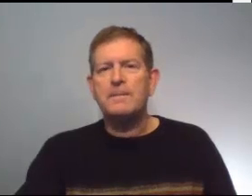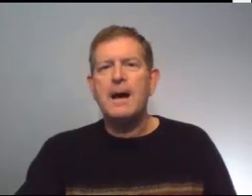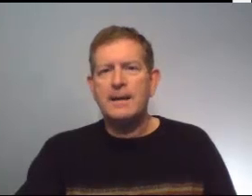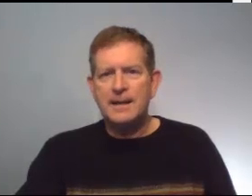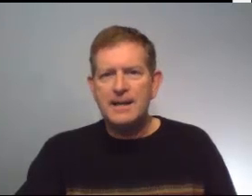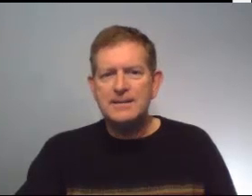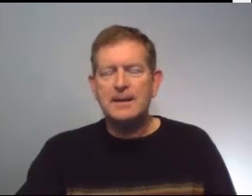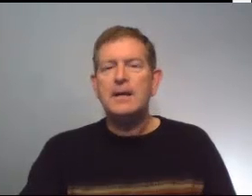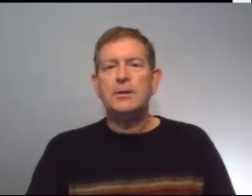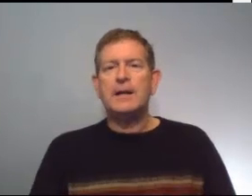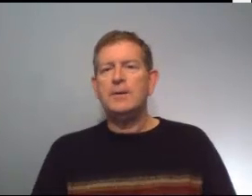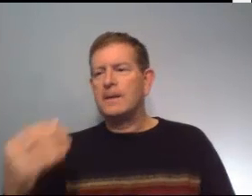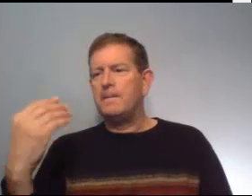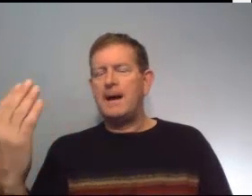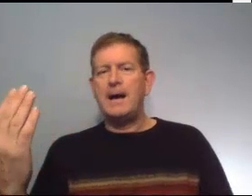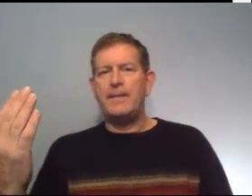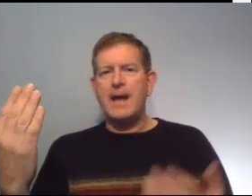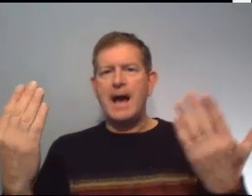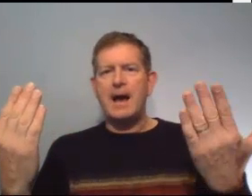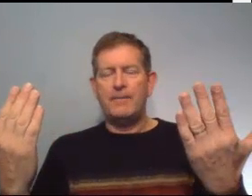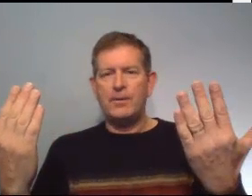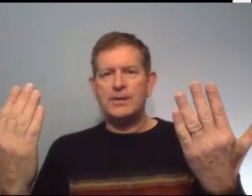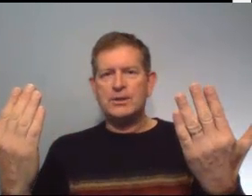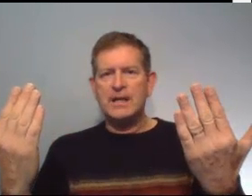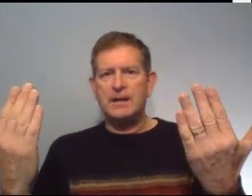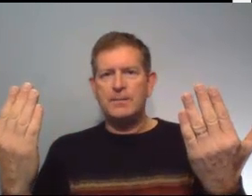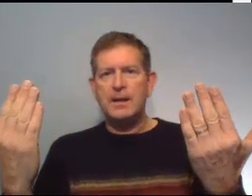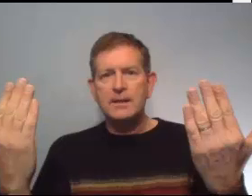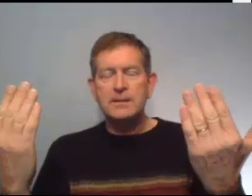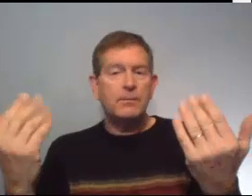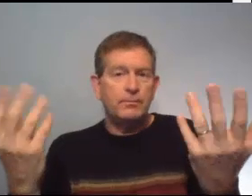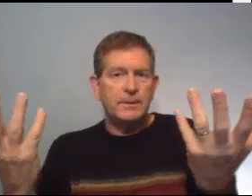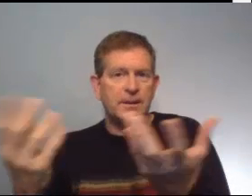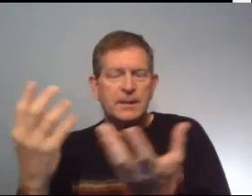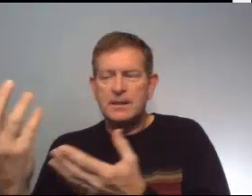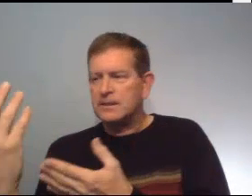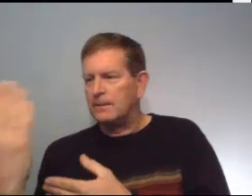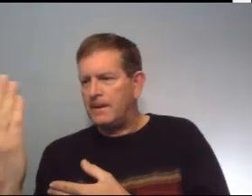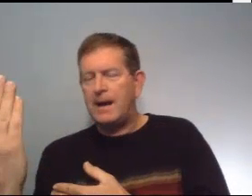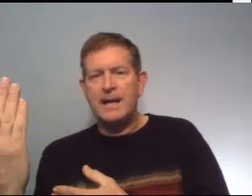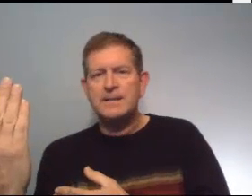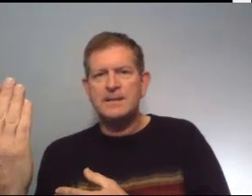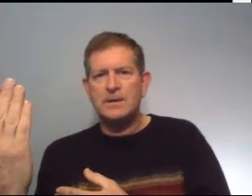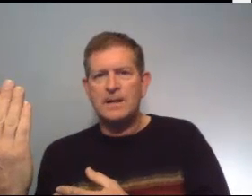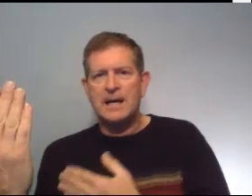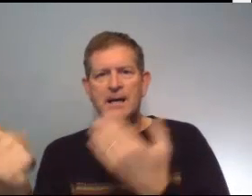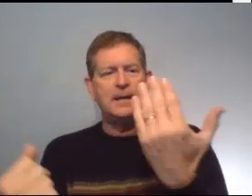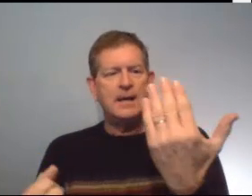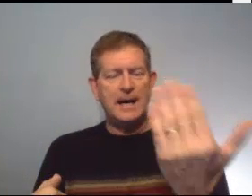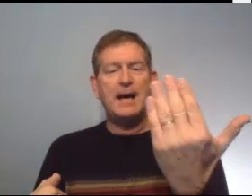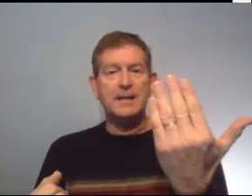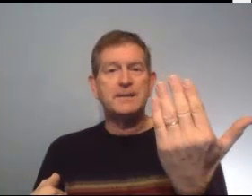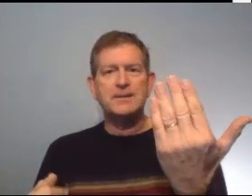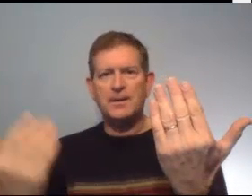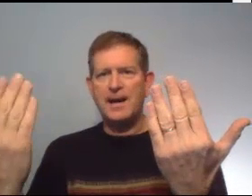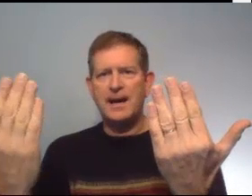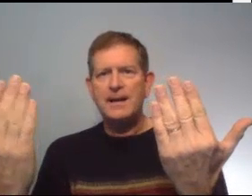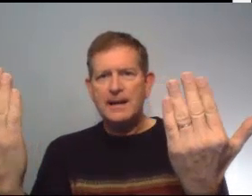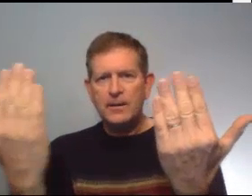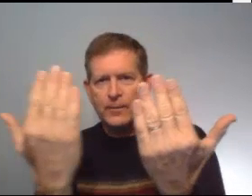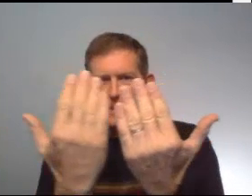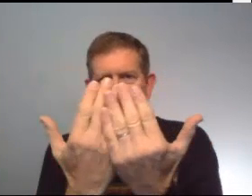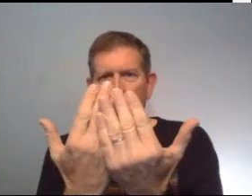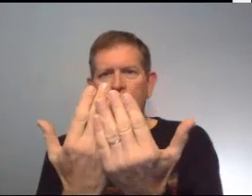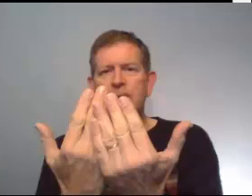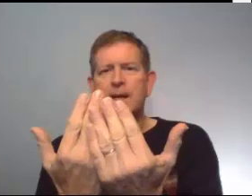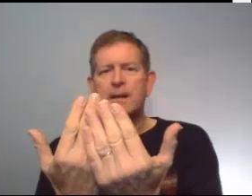By the way, va a la iglesia, you're not hearing the va and the a very distinctly because the va ends in the sound a. A is the sound a,